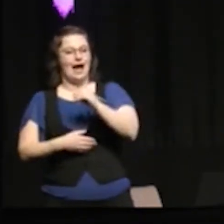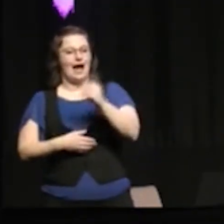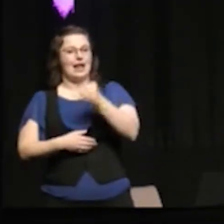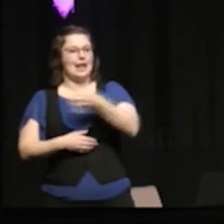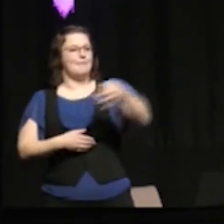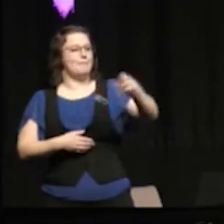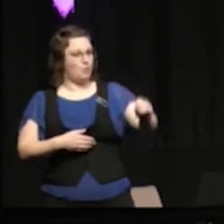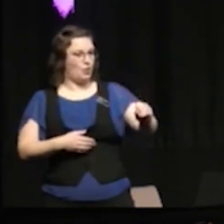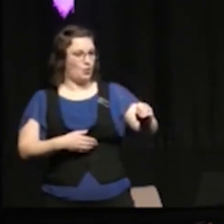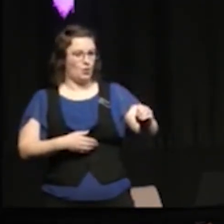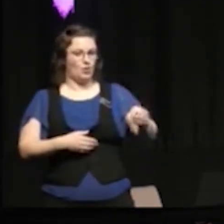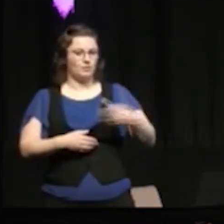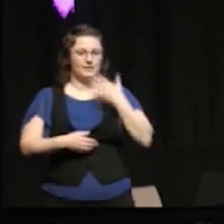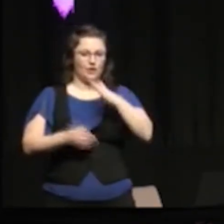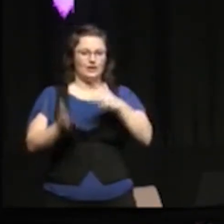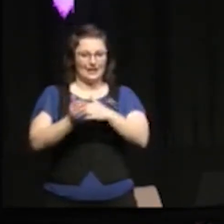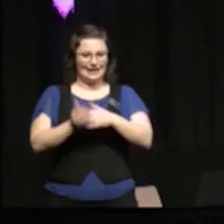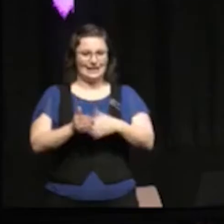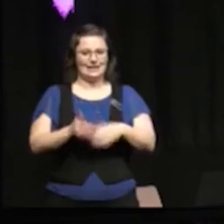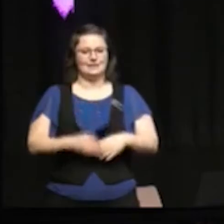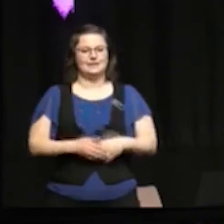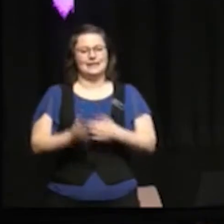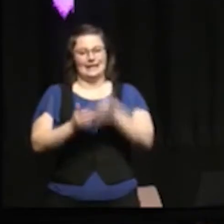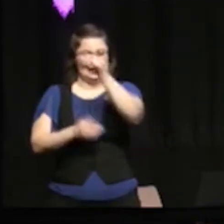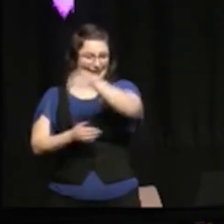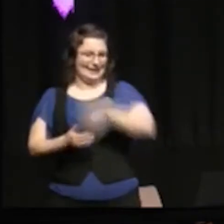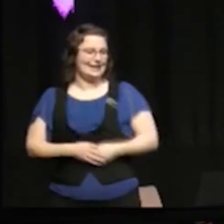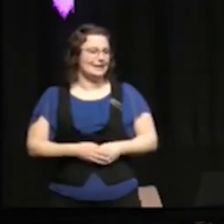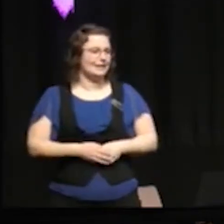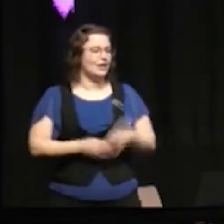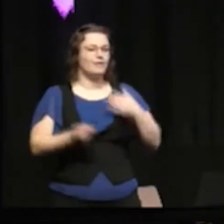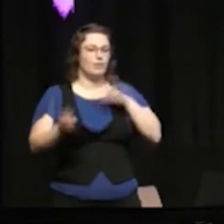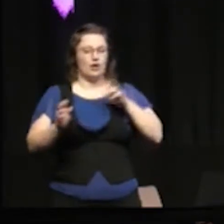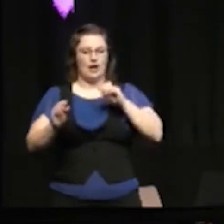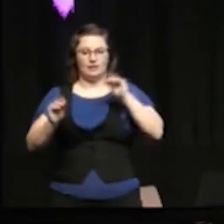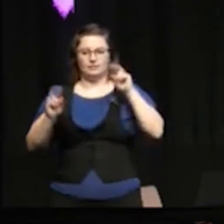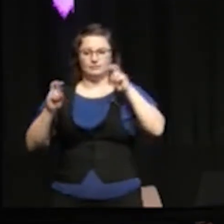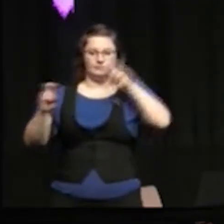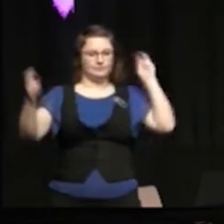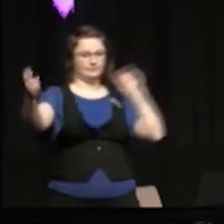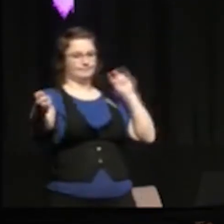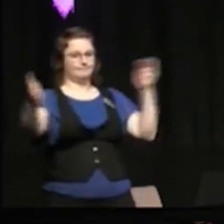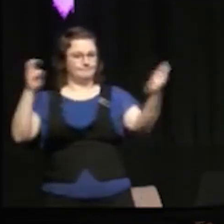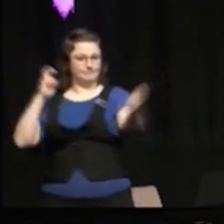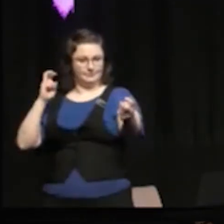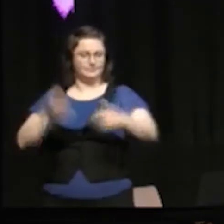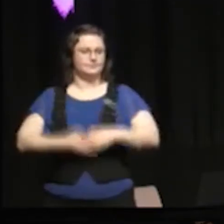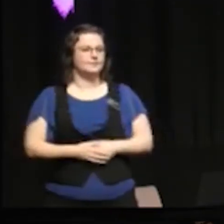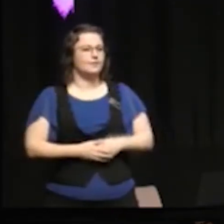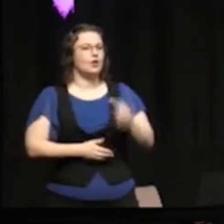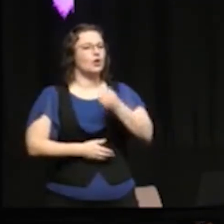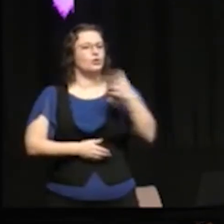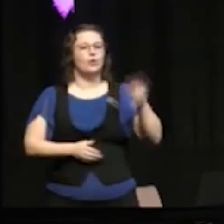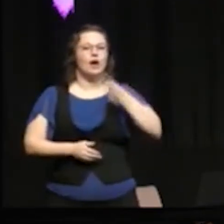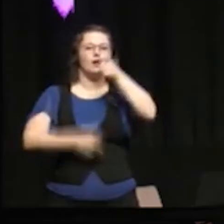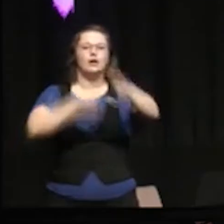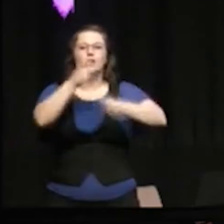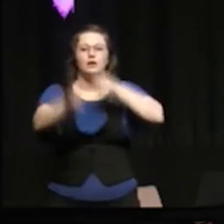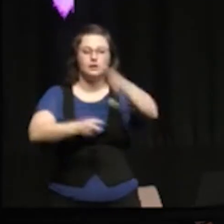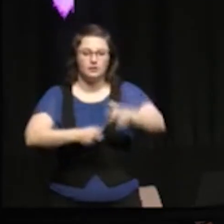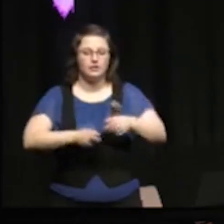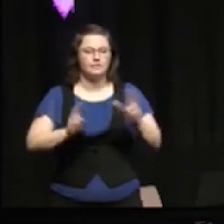Yeah. I will be happy to bring it with me to Aleppo, if anything you want. Aha, any responses to Aleppo? Okay, thank you. I wanted to